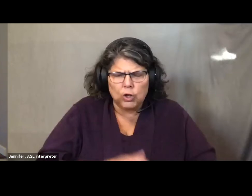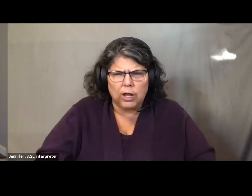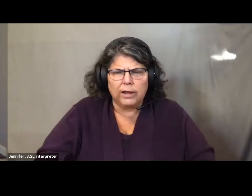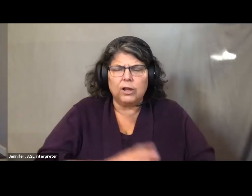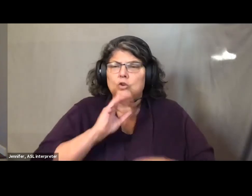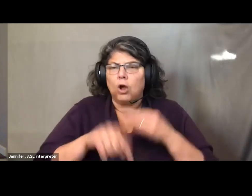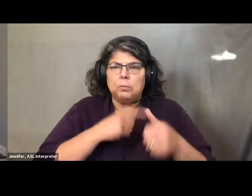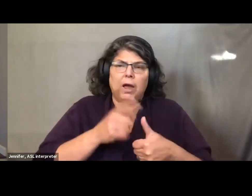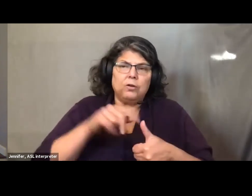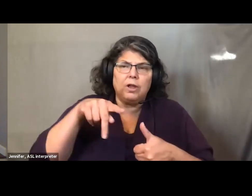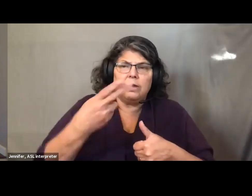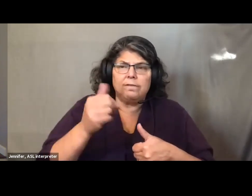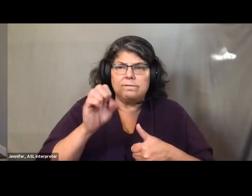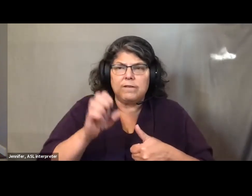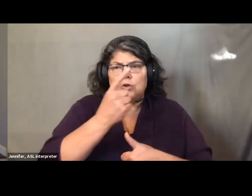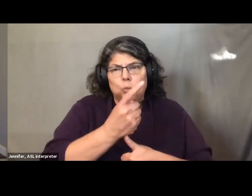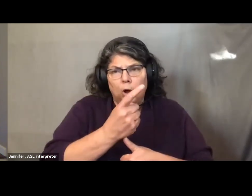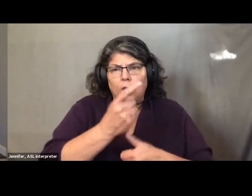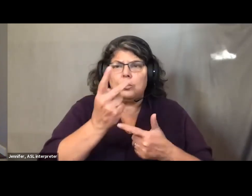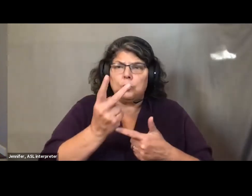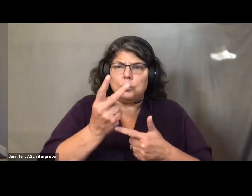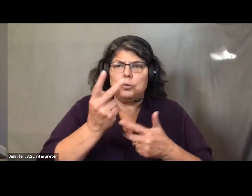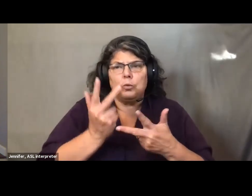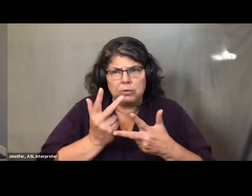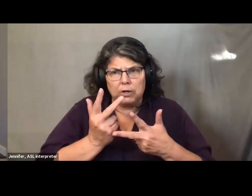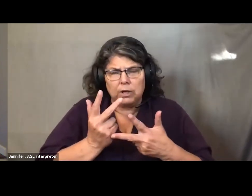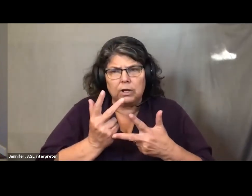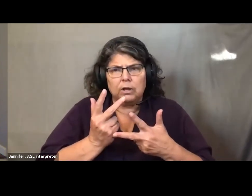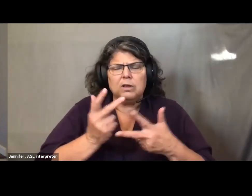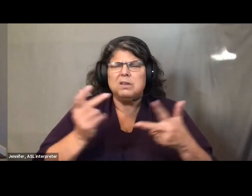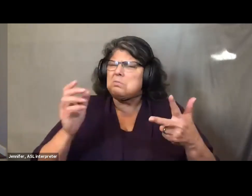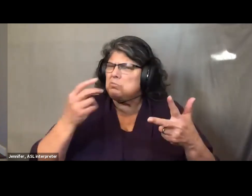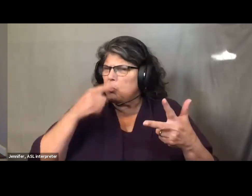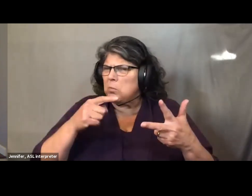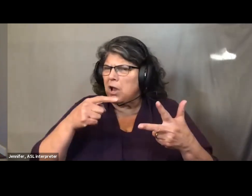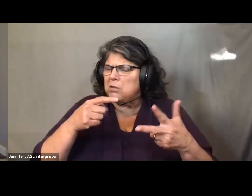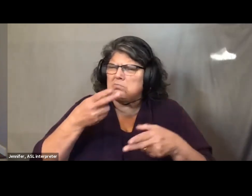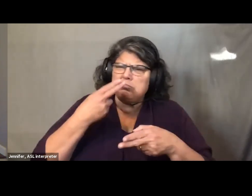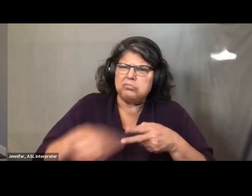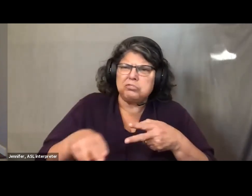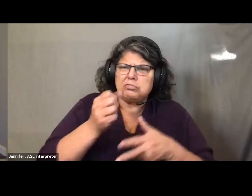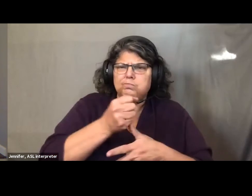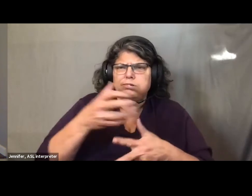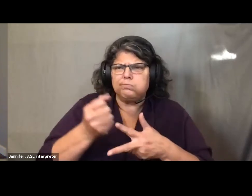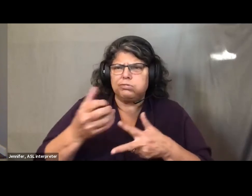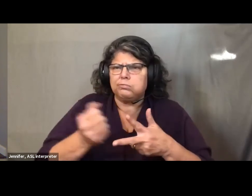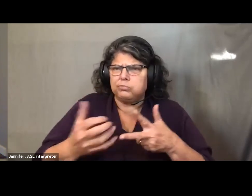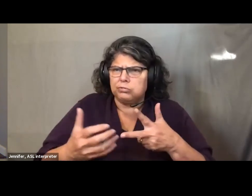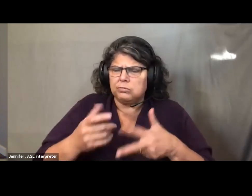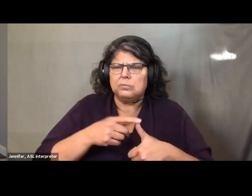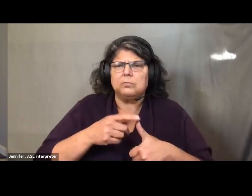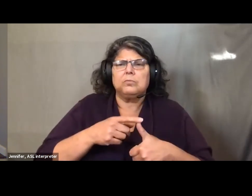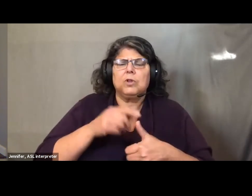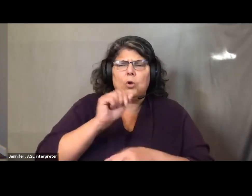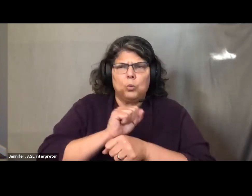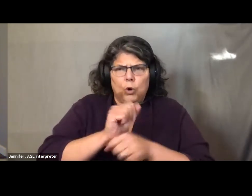be good for just a short overview of, we get a work plan, we look at the work plan, we approve the work